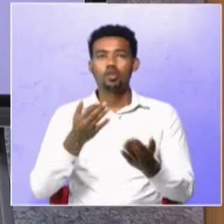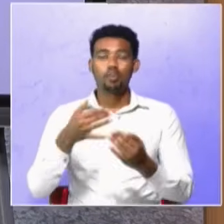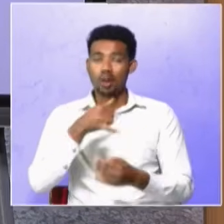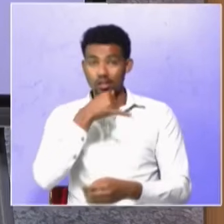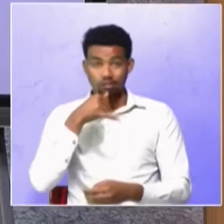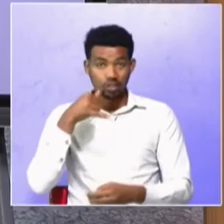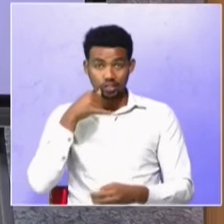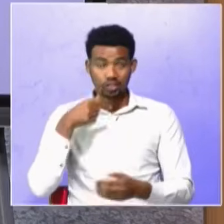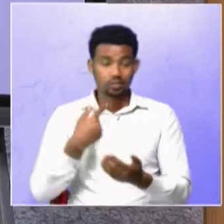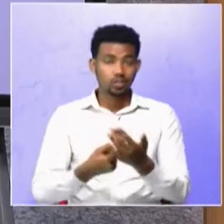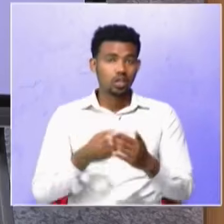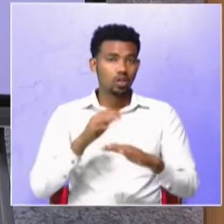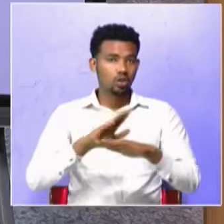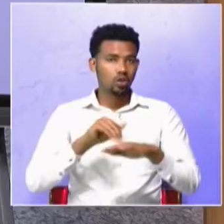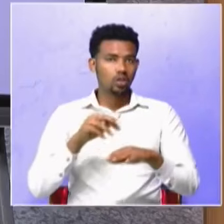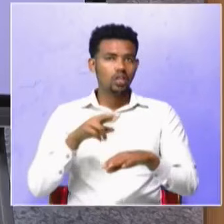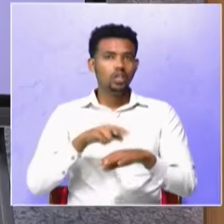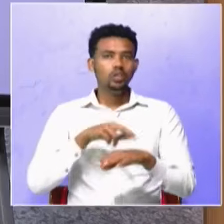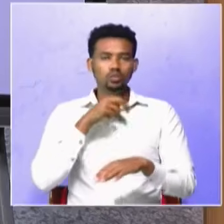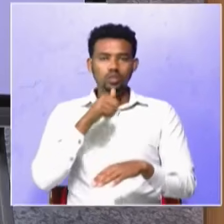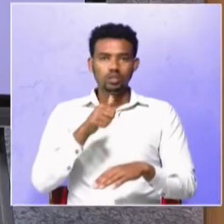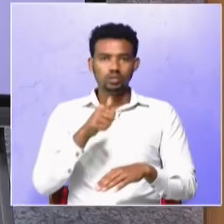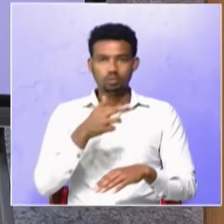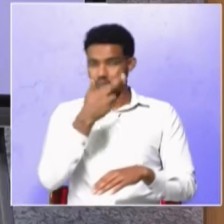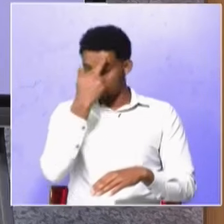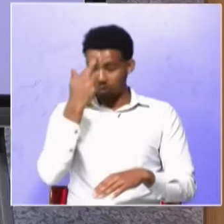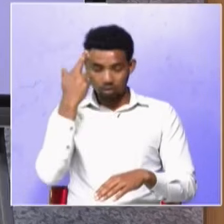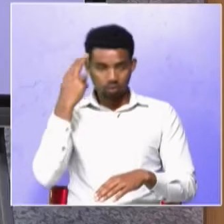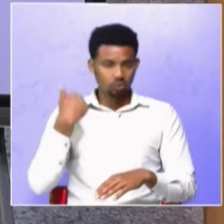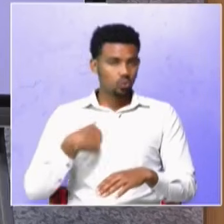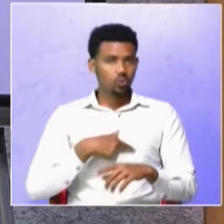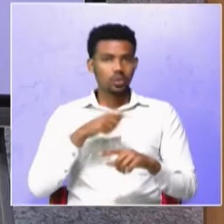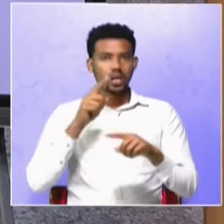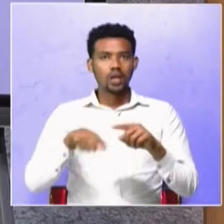adjectives, they are called irregular because